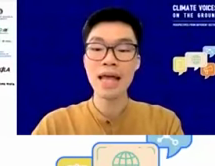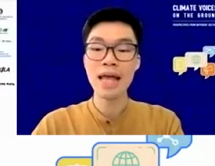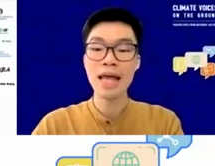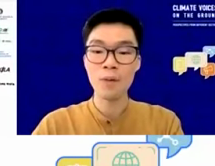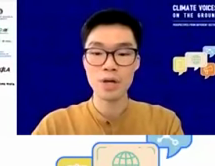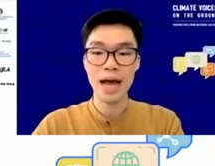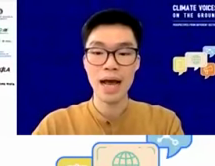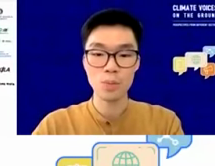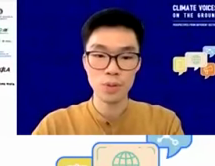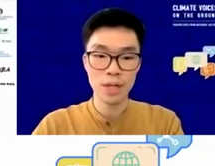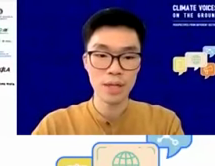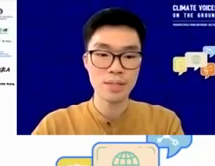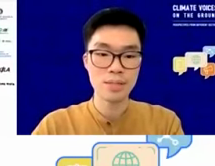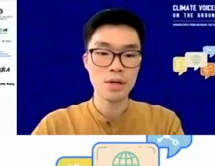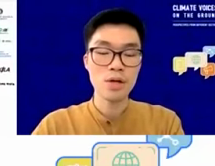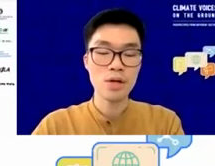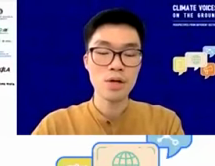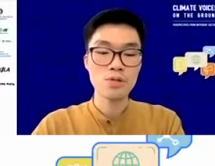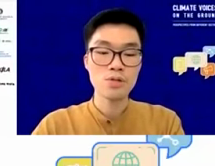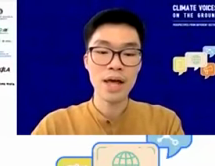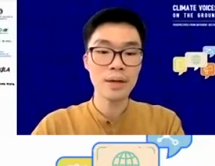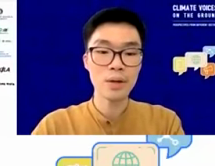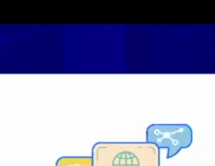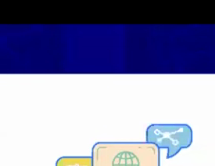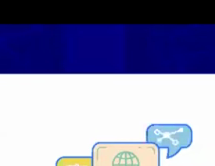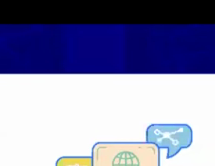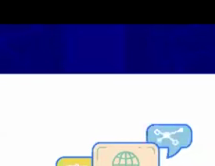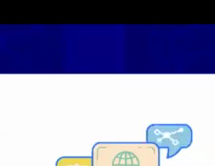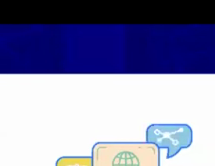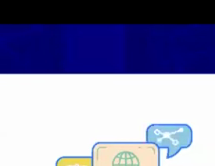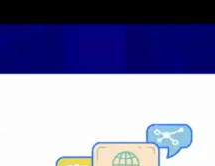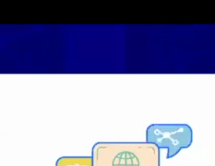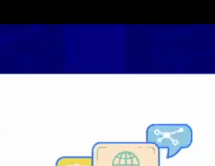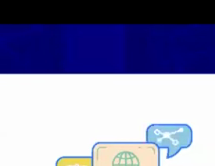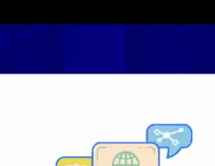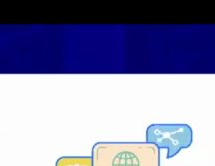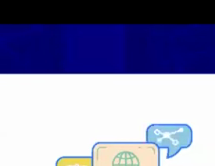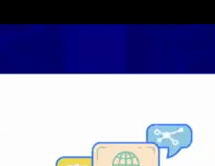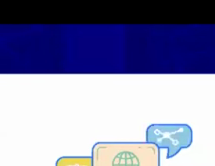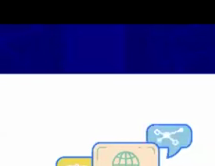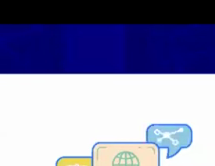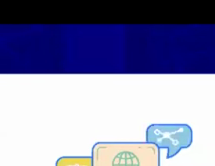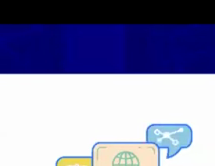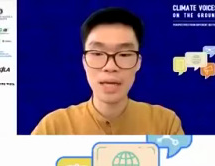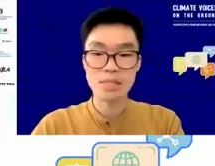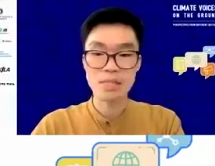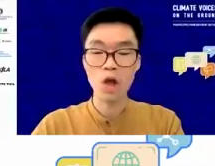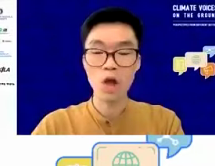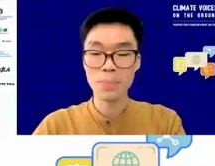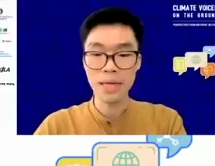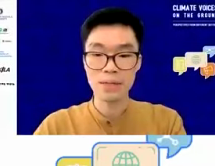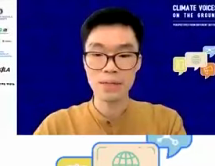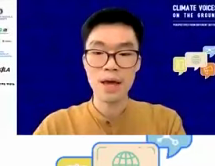might inspire my actions and our actions as communities, so that we may, with integrity, look into the eyes of